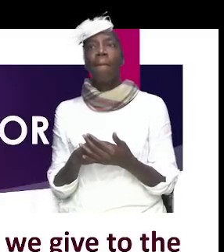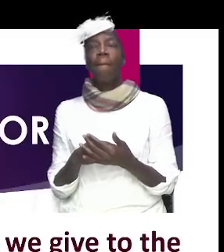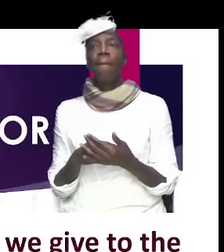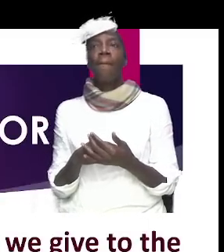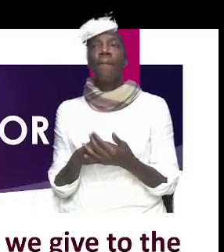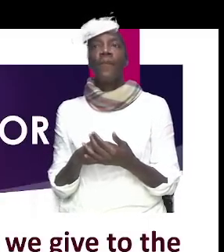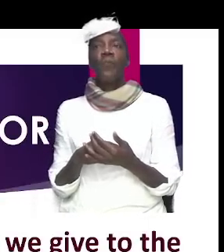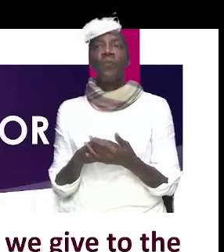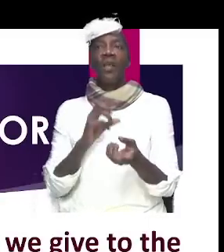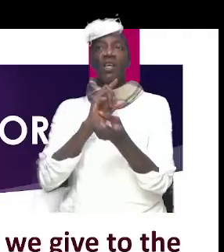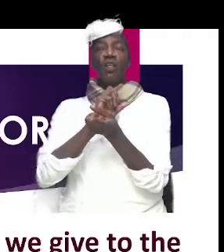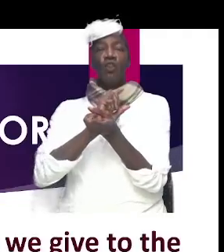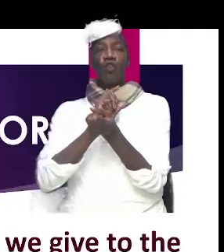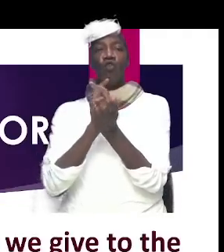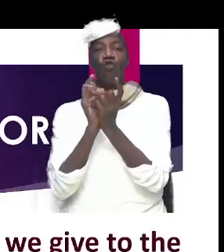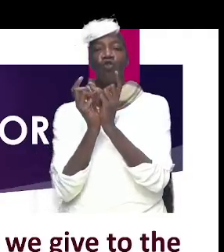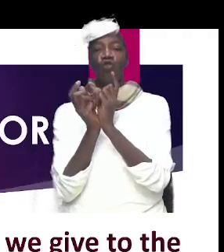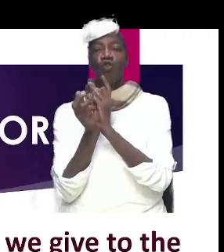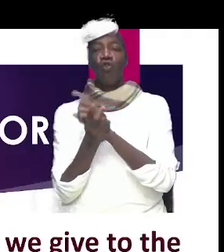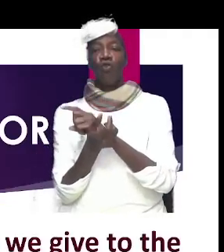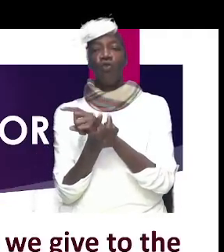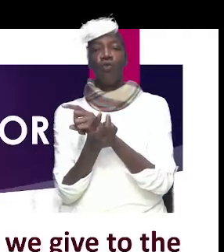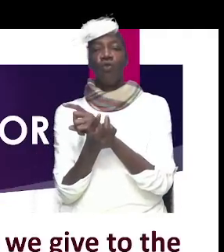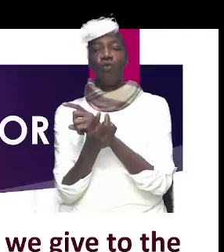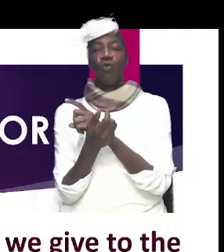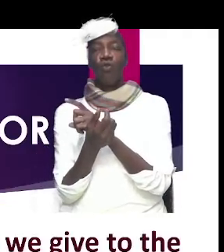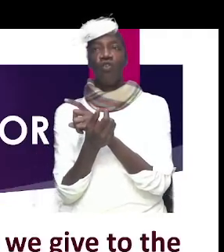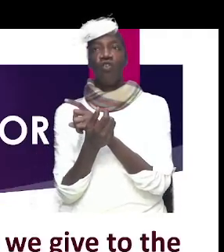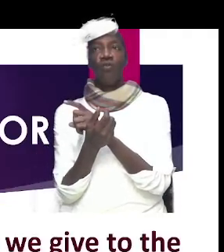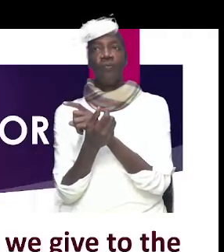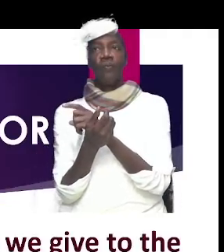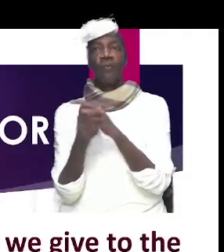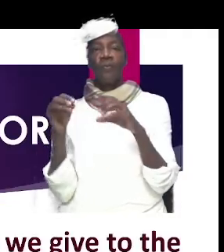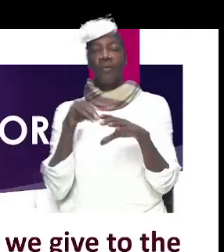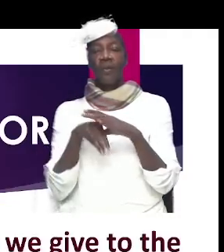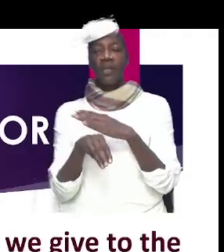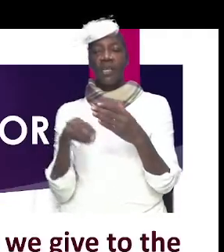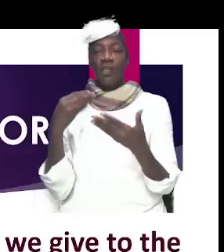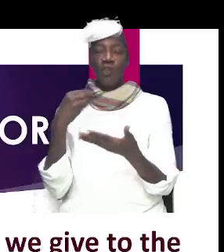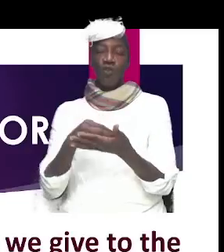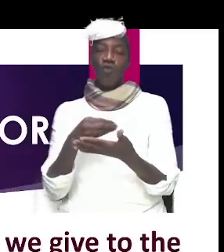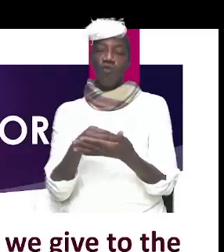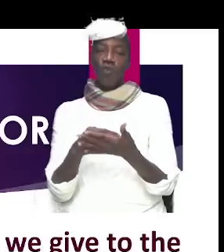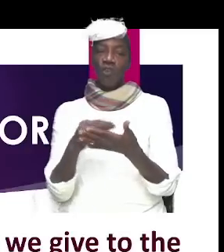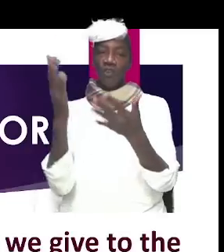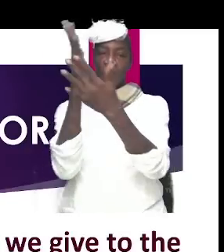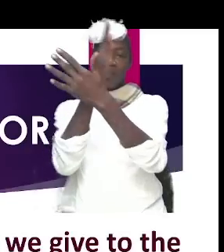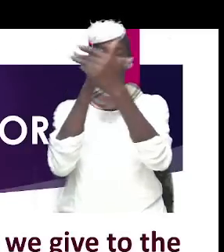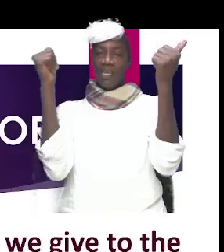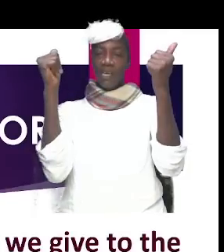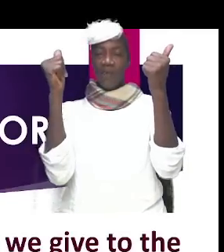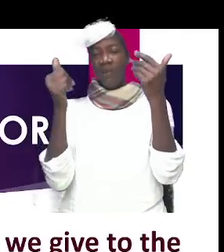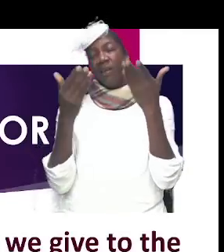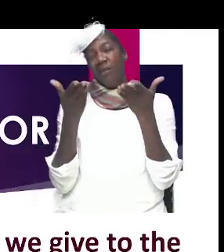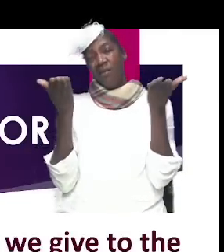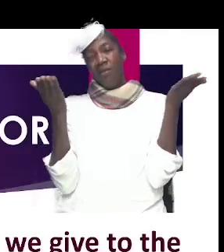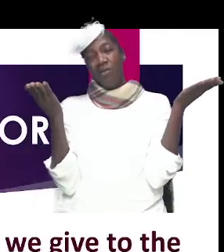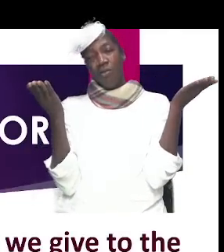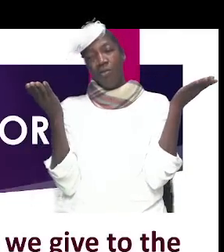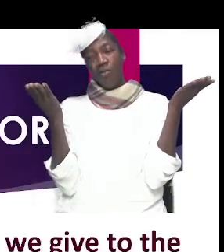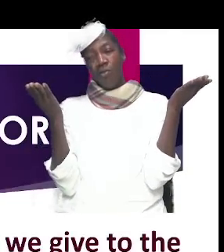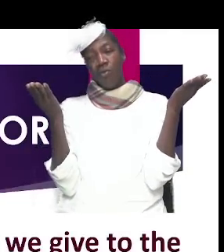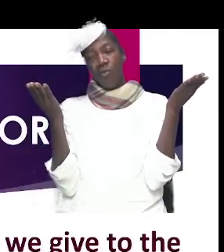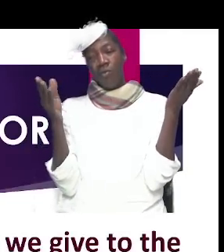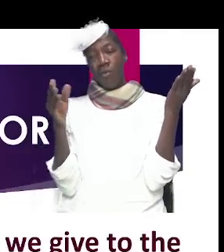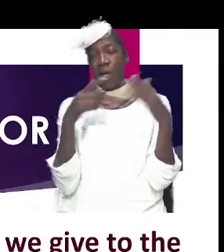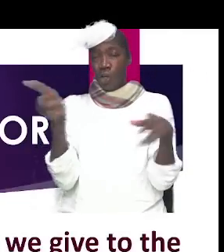us translate into treasures in heaven? Because it's not like we have a bank up there and we